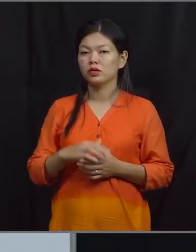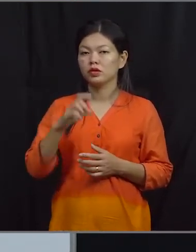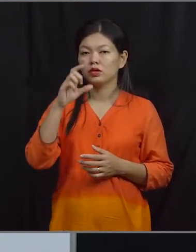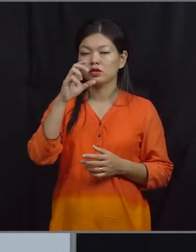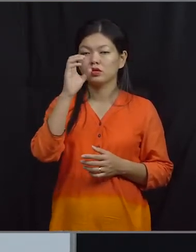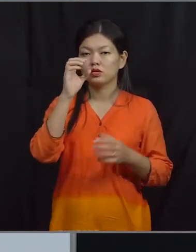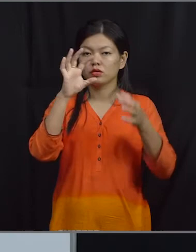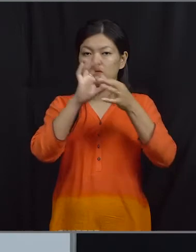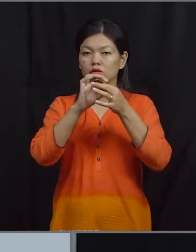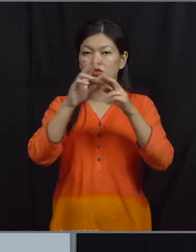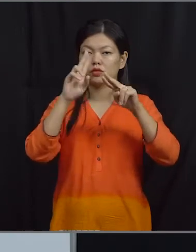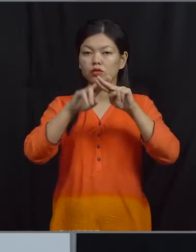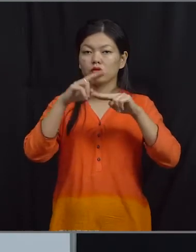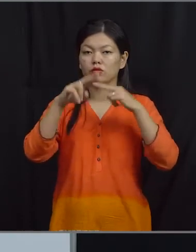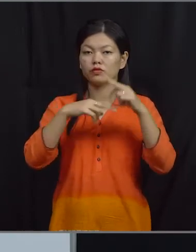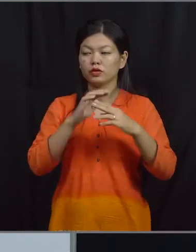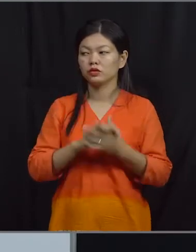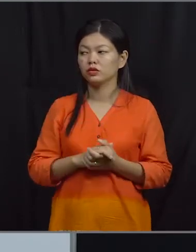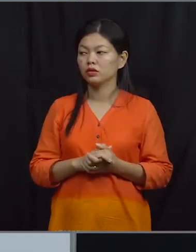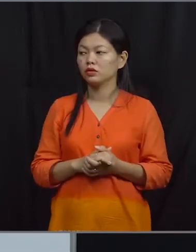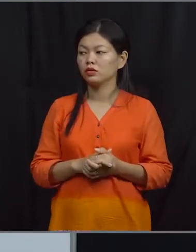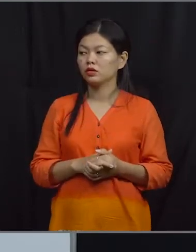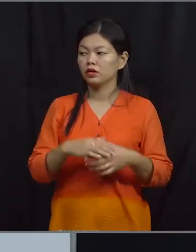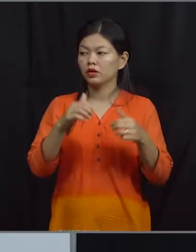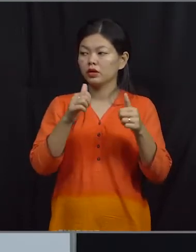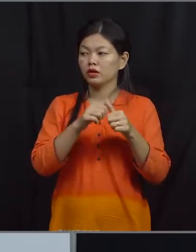all. A11, A12,